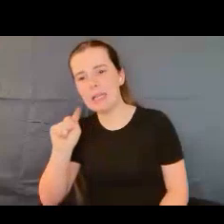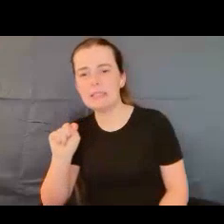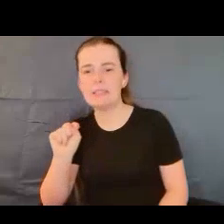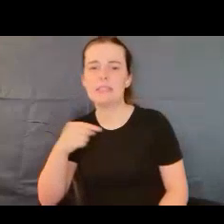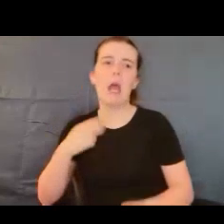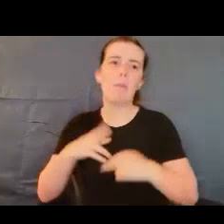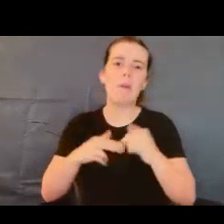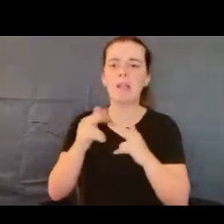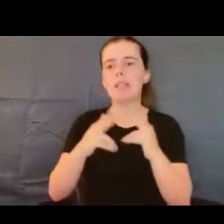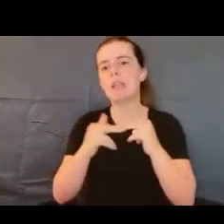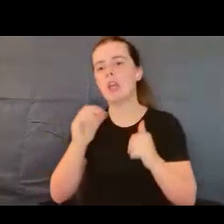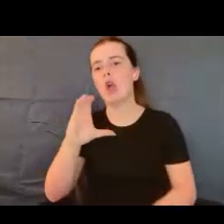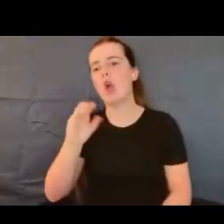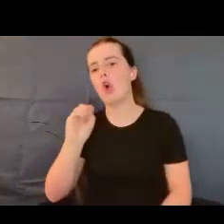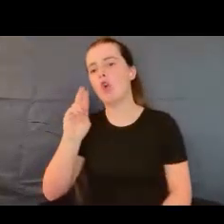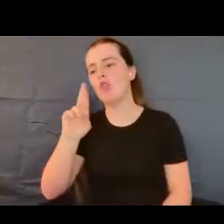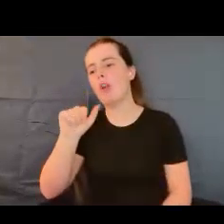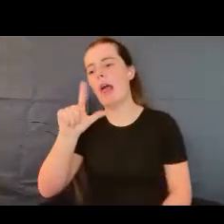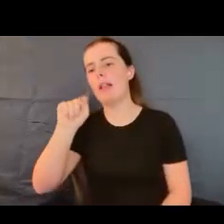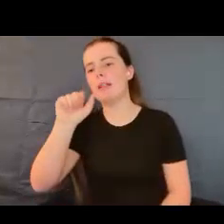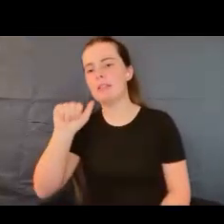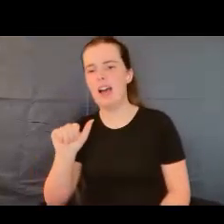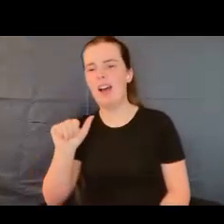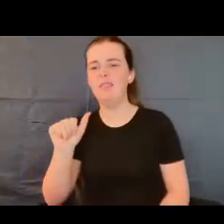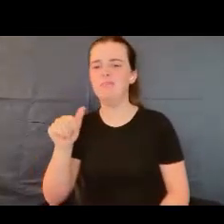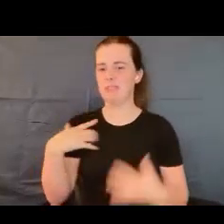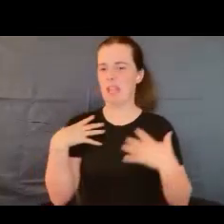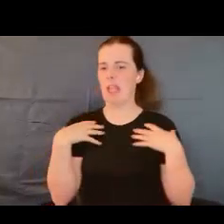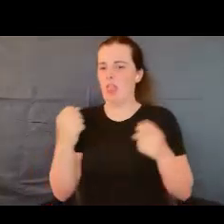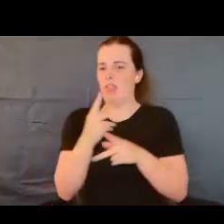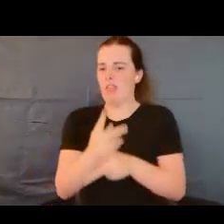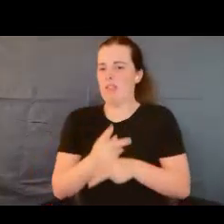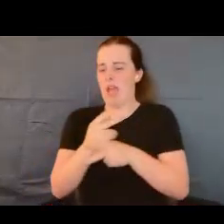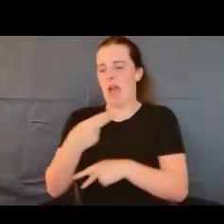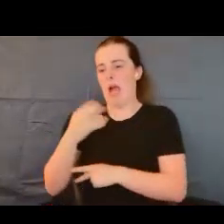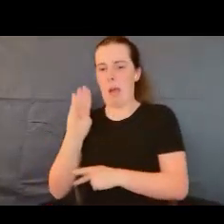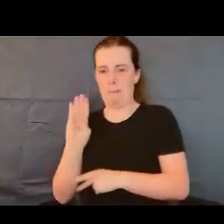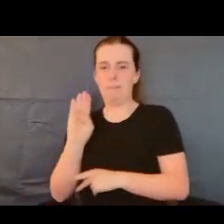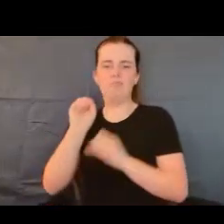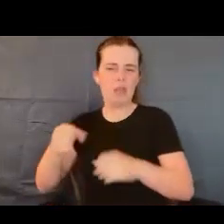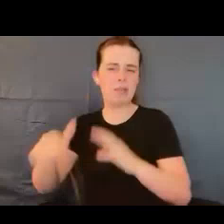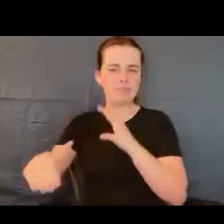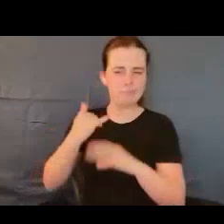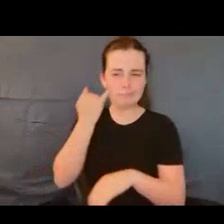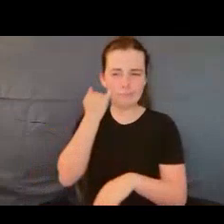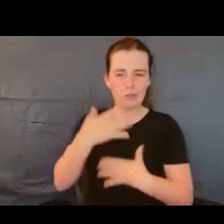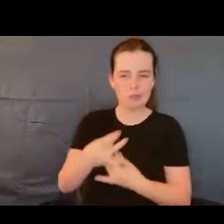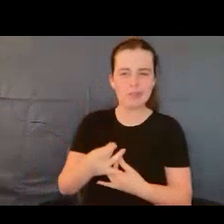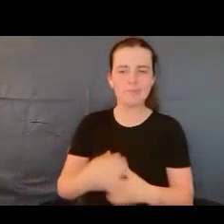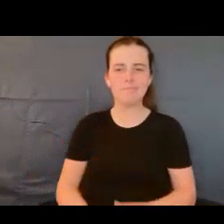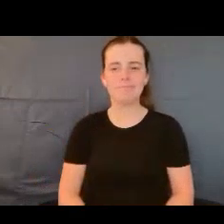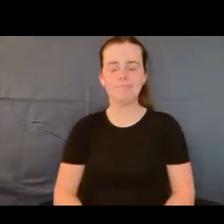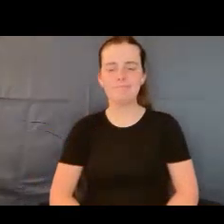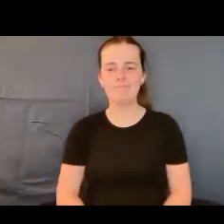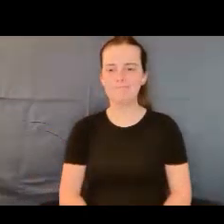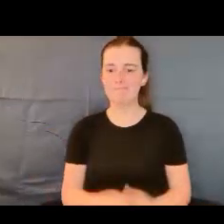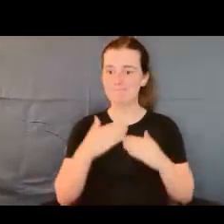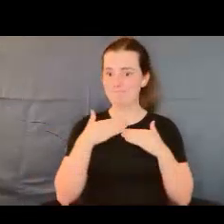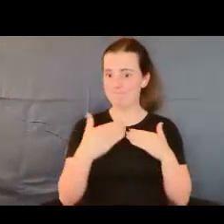which is a healthcare hub for female athletes. If you have any interest in checking that out, you can always email me at the email below. Let's get into the